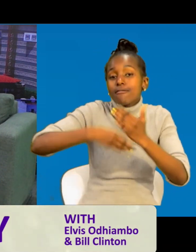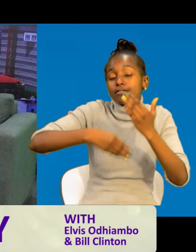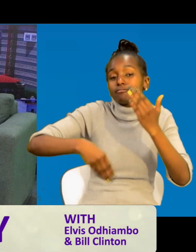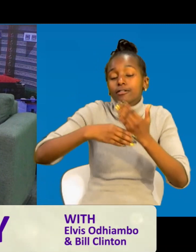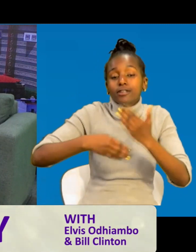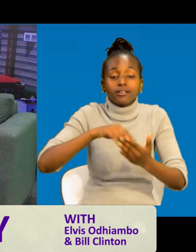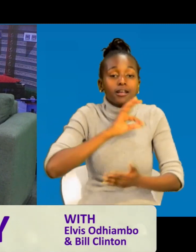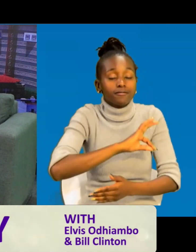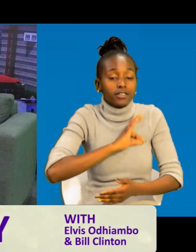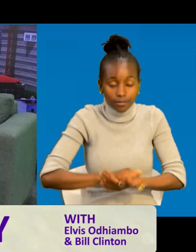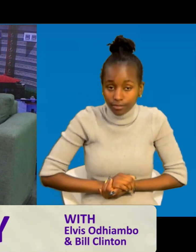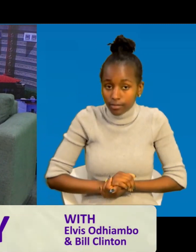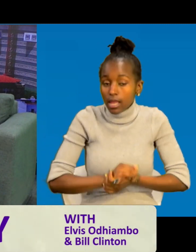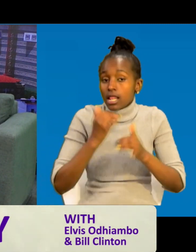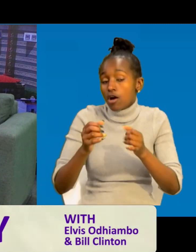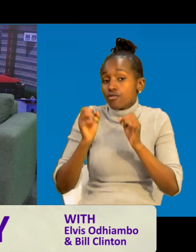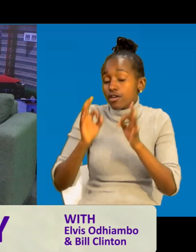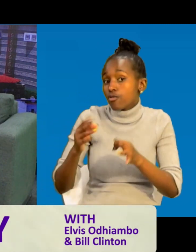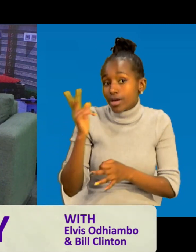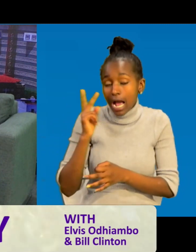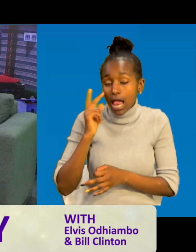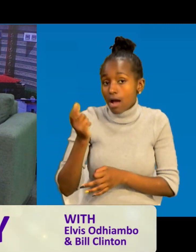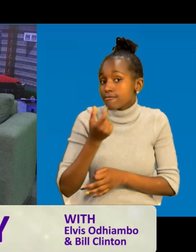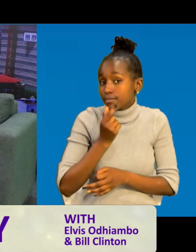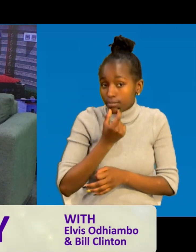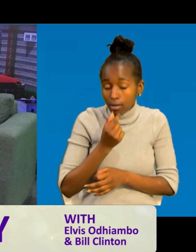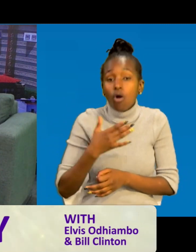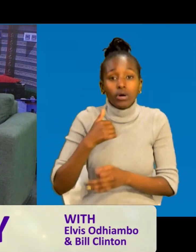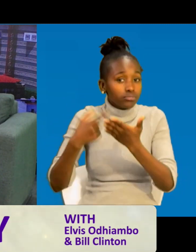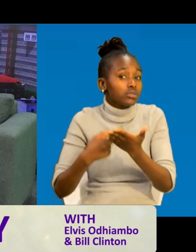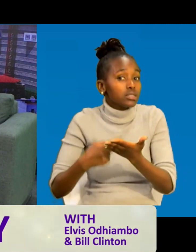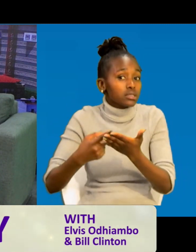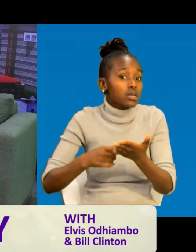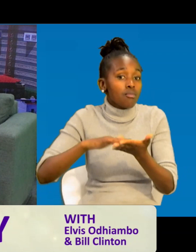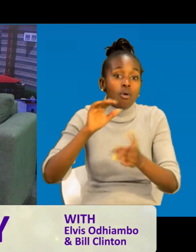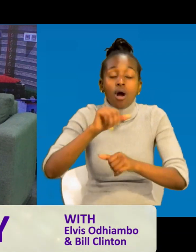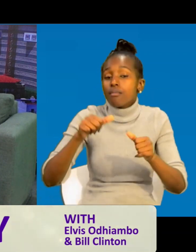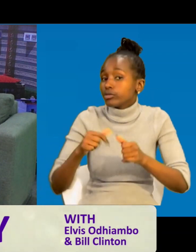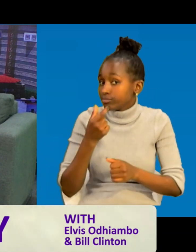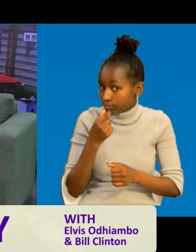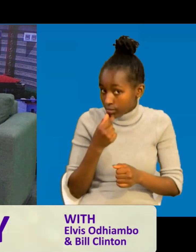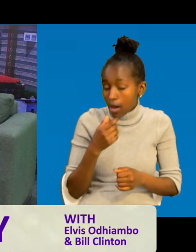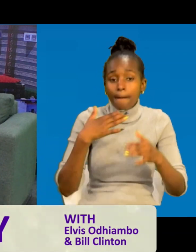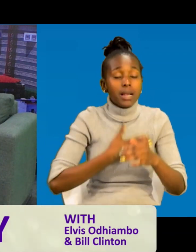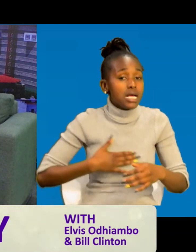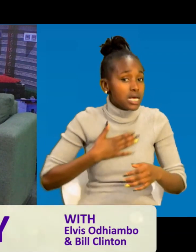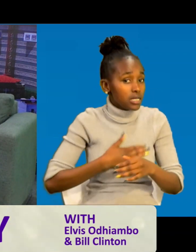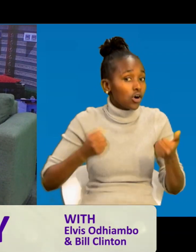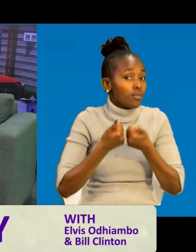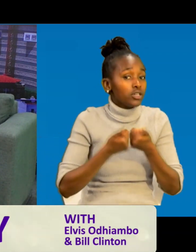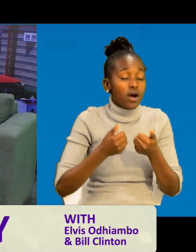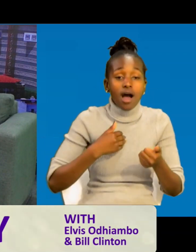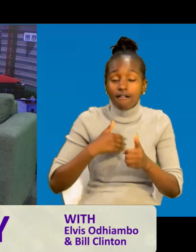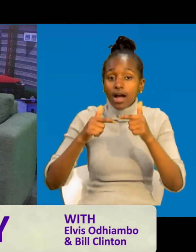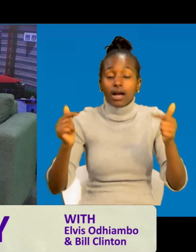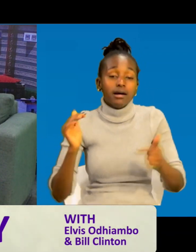when you look at their counterparts, Gor Mahia, and let's talk about them right away. They are playing against Moranga Seals. Moranga